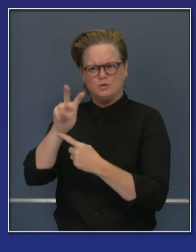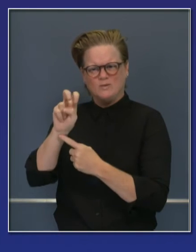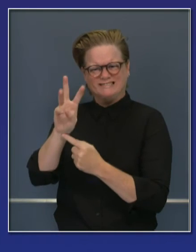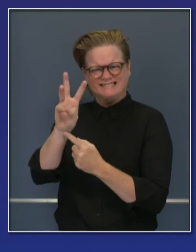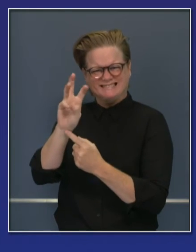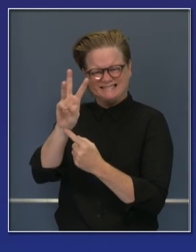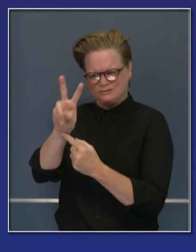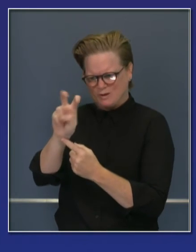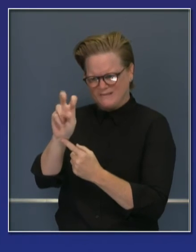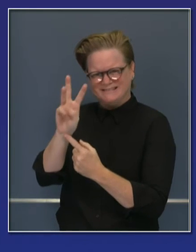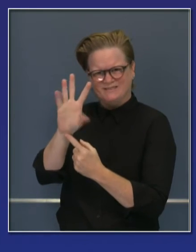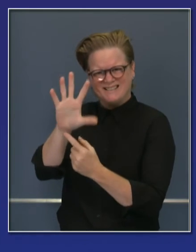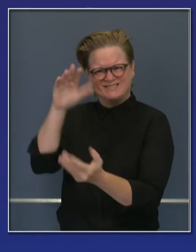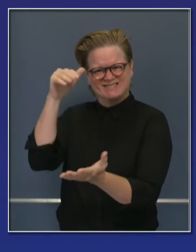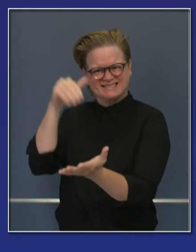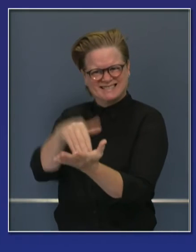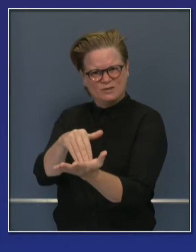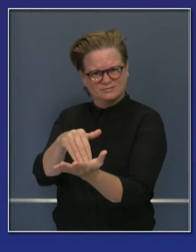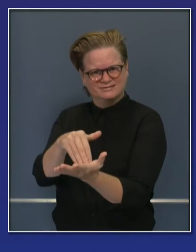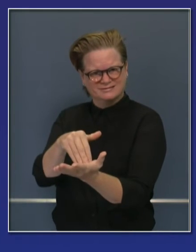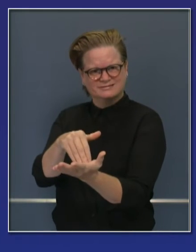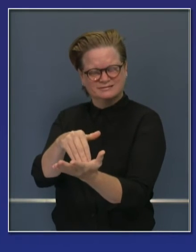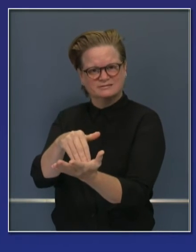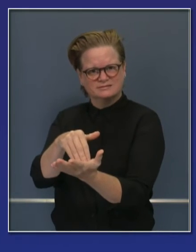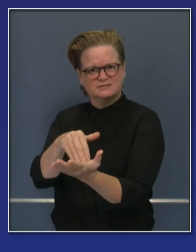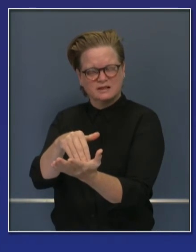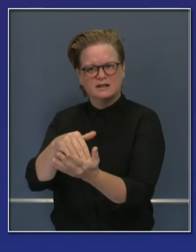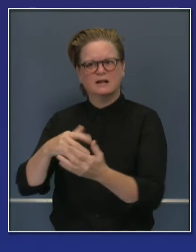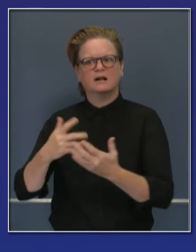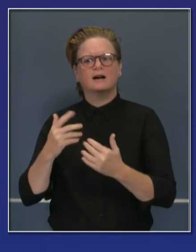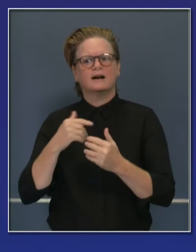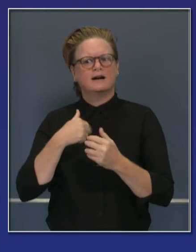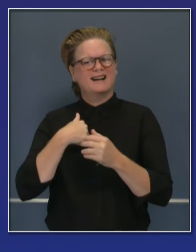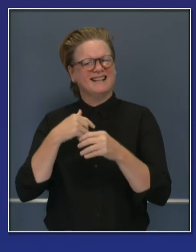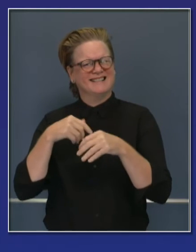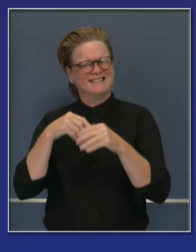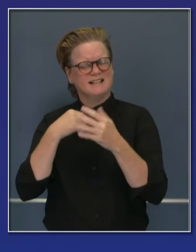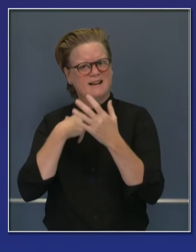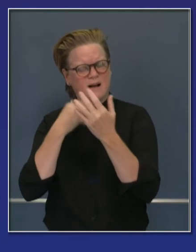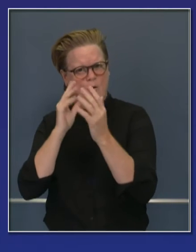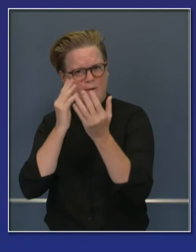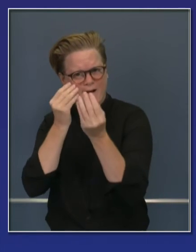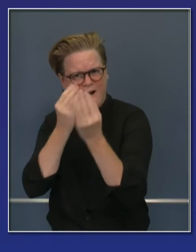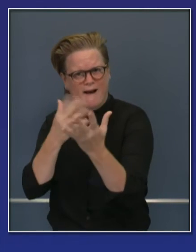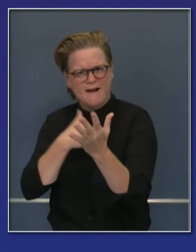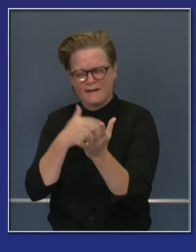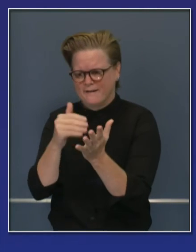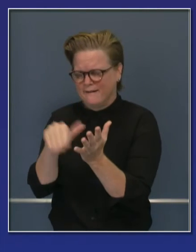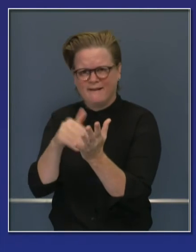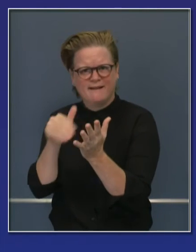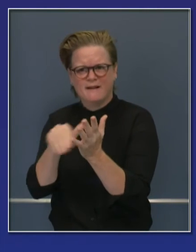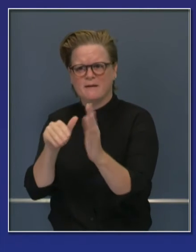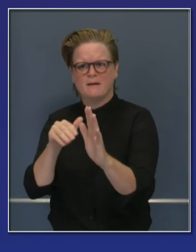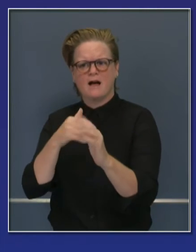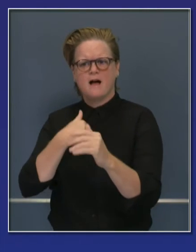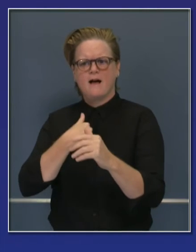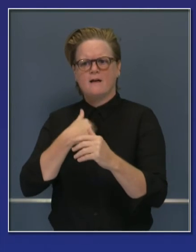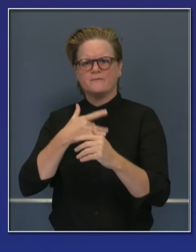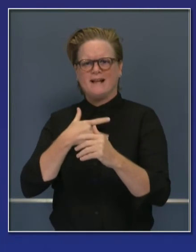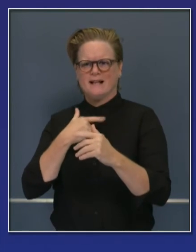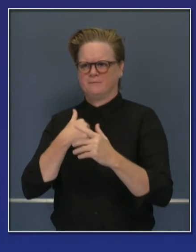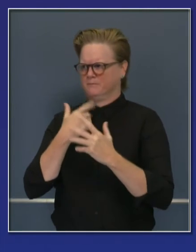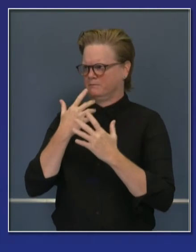265,000 tests. I've said this many, many times. I'll repeat it again this afternoon. We are not ashamed or shy